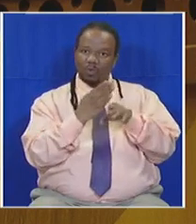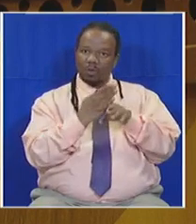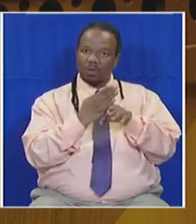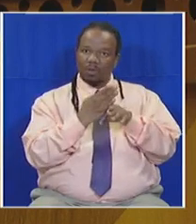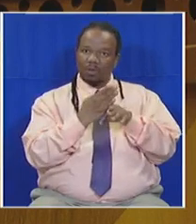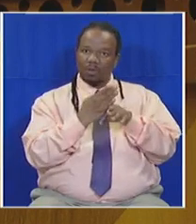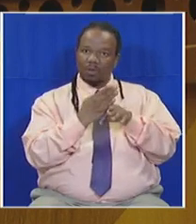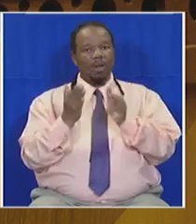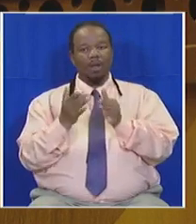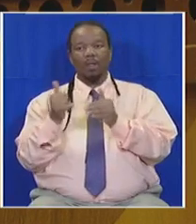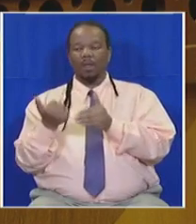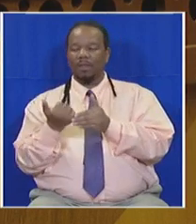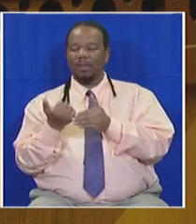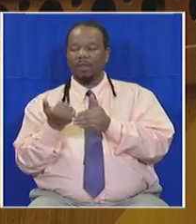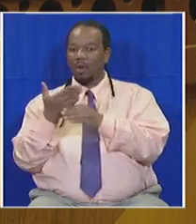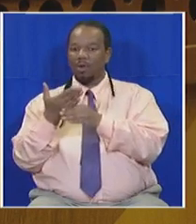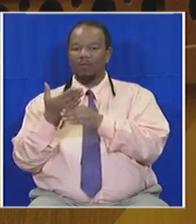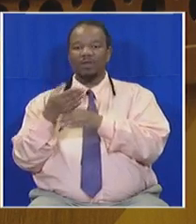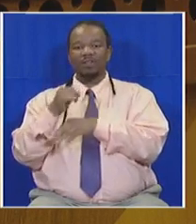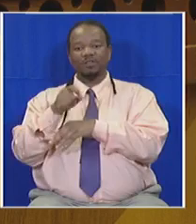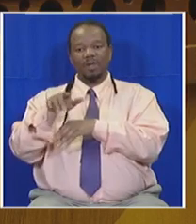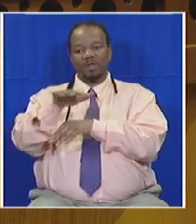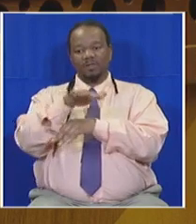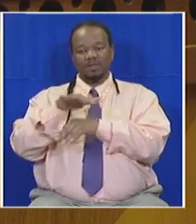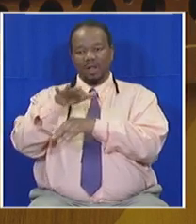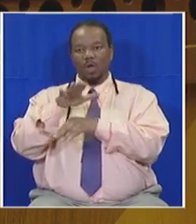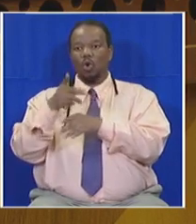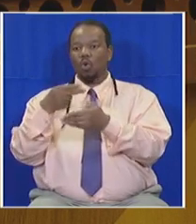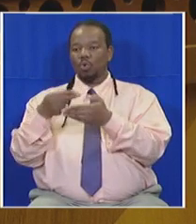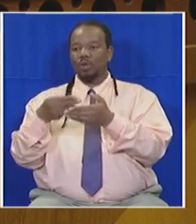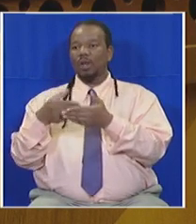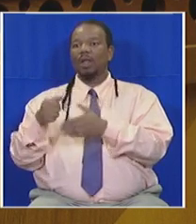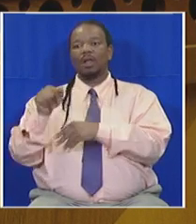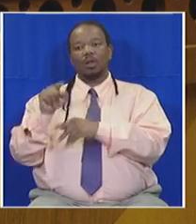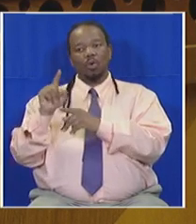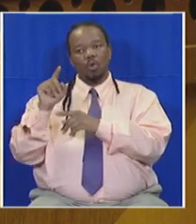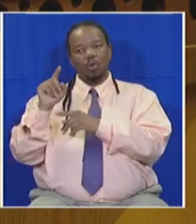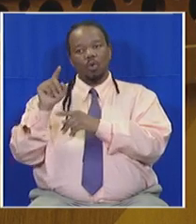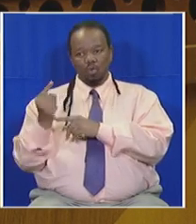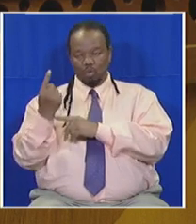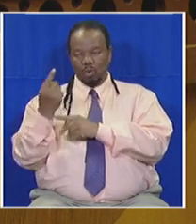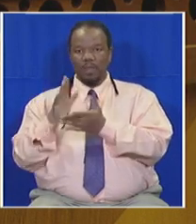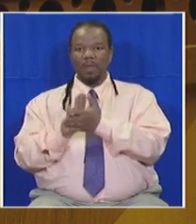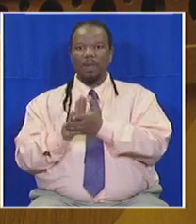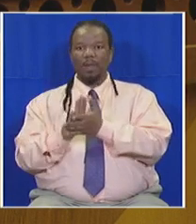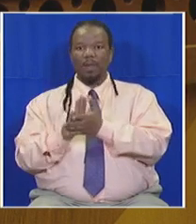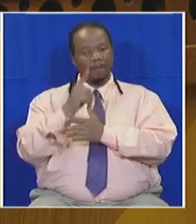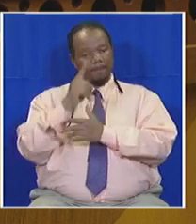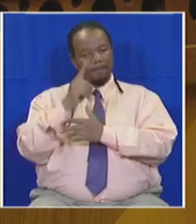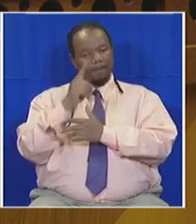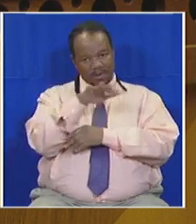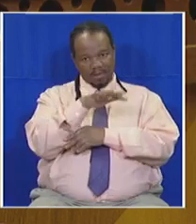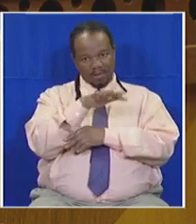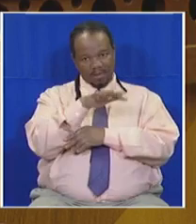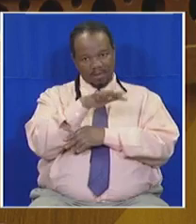spatial contracts is being done in Ekurhuleni, Nelson Mandela Bay, and Msunduzi. MOUs have been signed